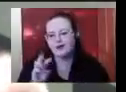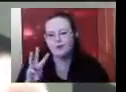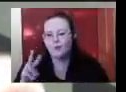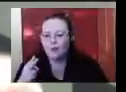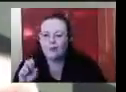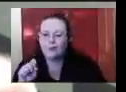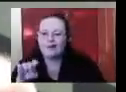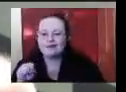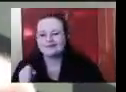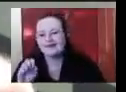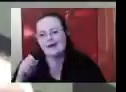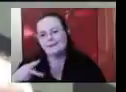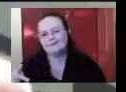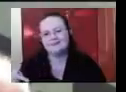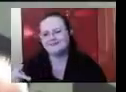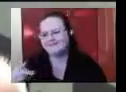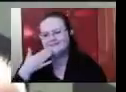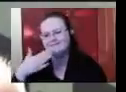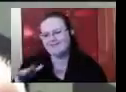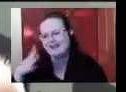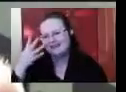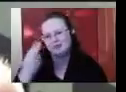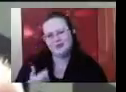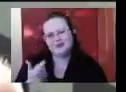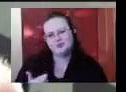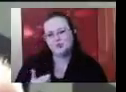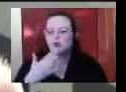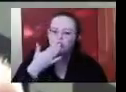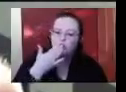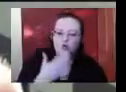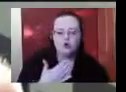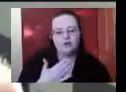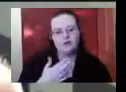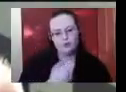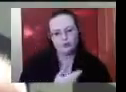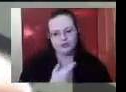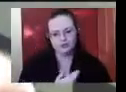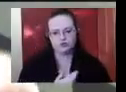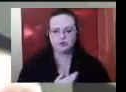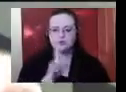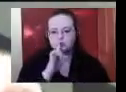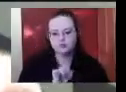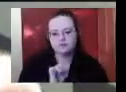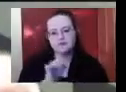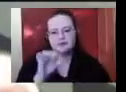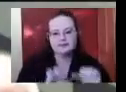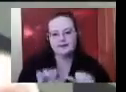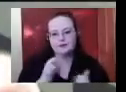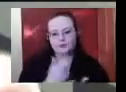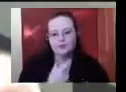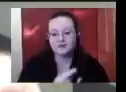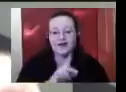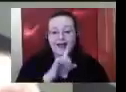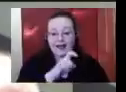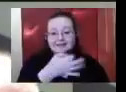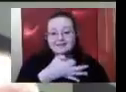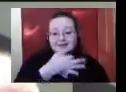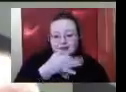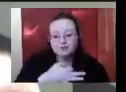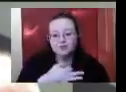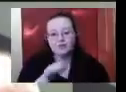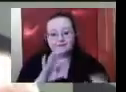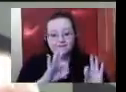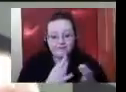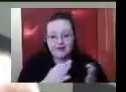of Canada's website, look at that information, and also reach out to experts such as your family